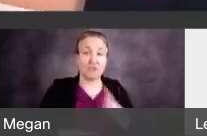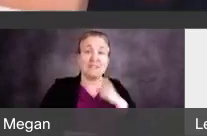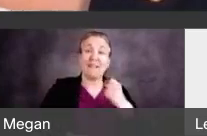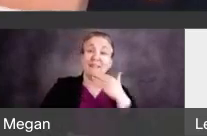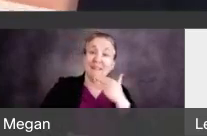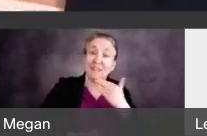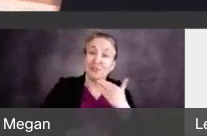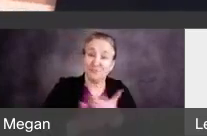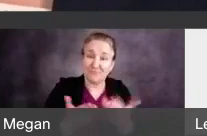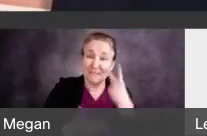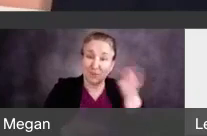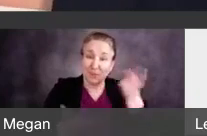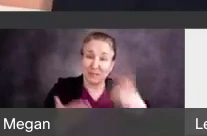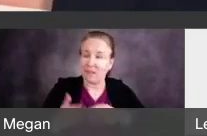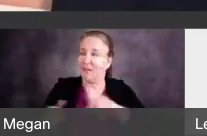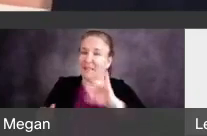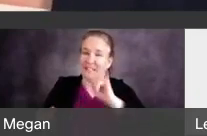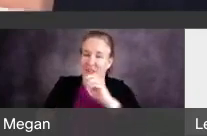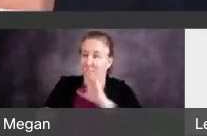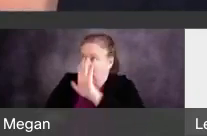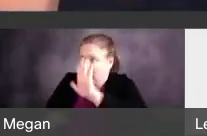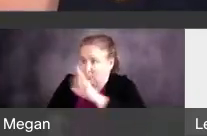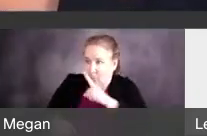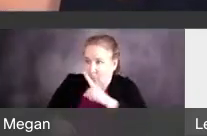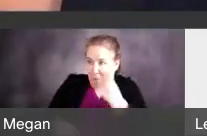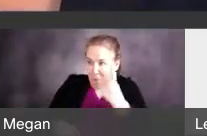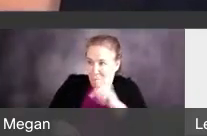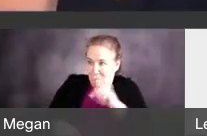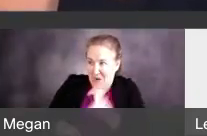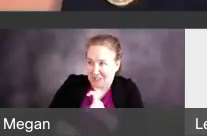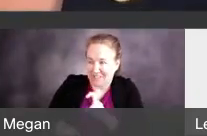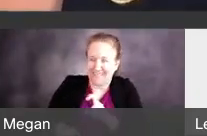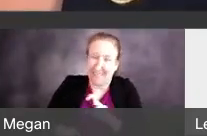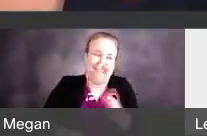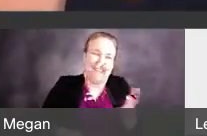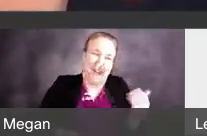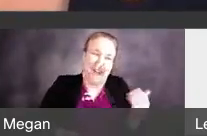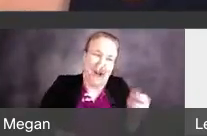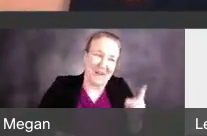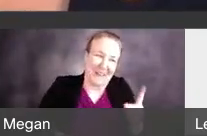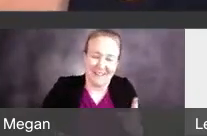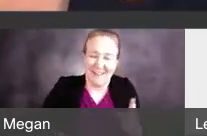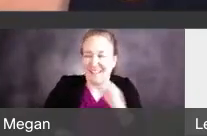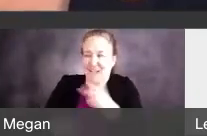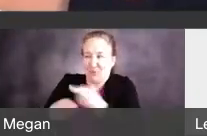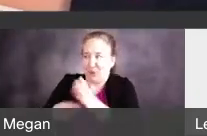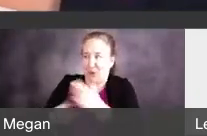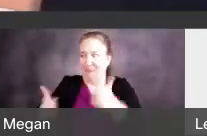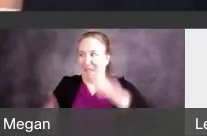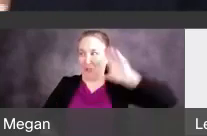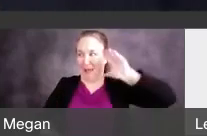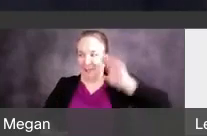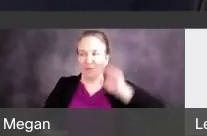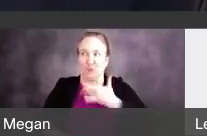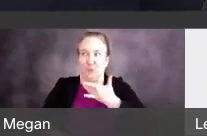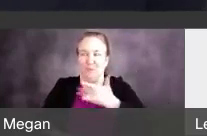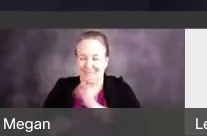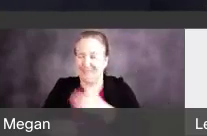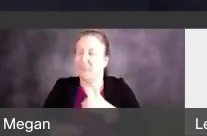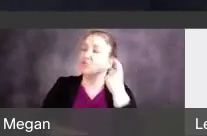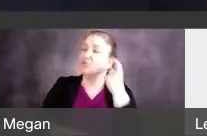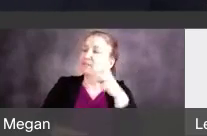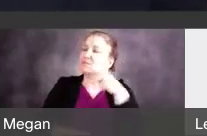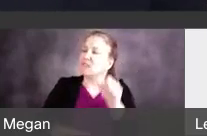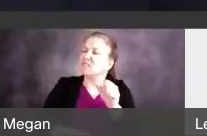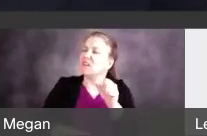you next week. Can I ask one more question quick before we go? Okay, Jim. Not to ruin your big goodbye. My understanding is Pennsylvania is